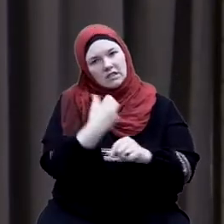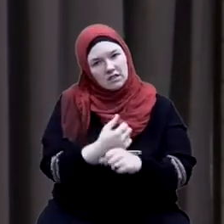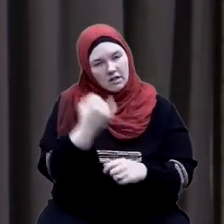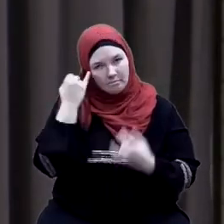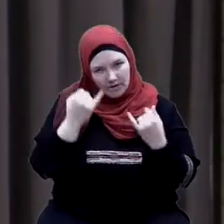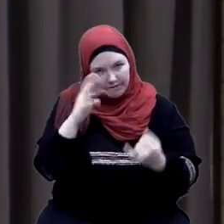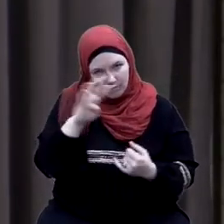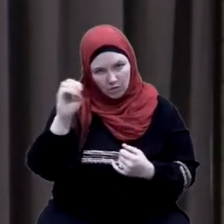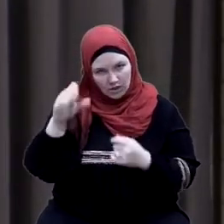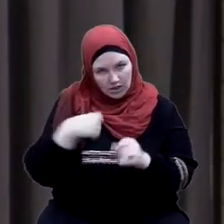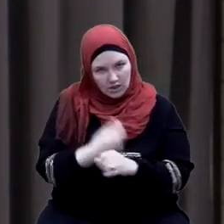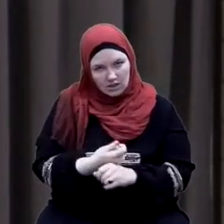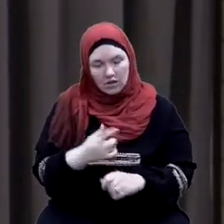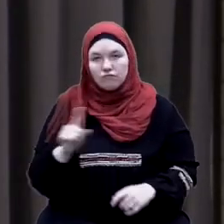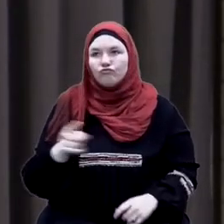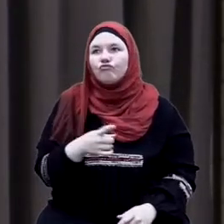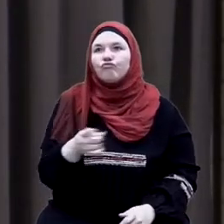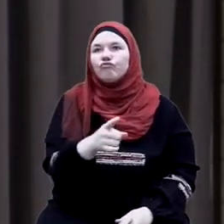for?